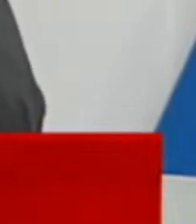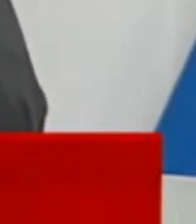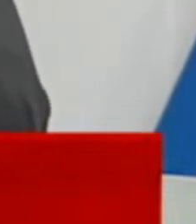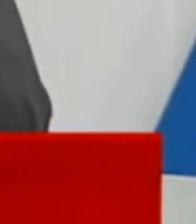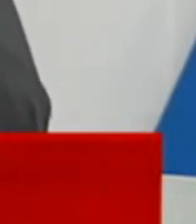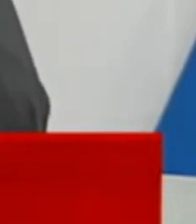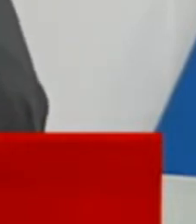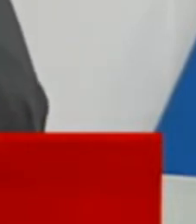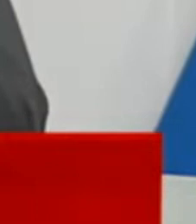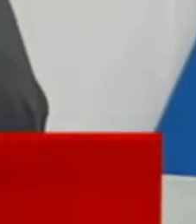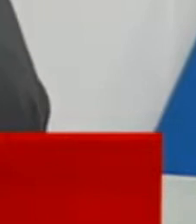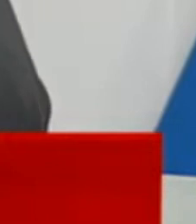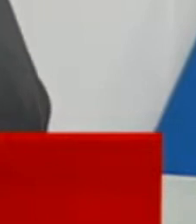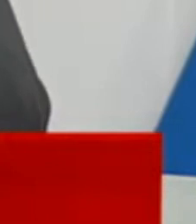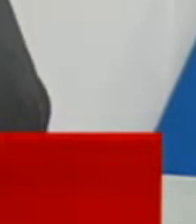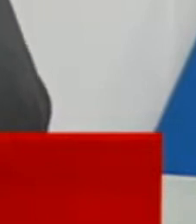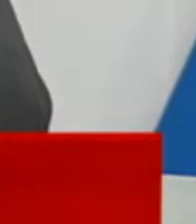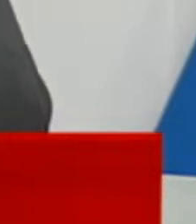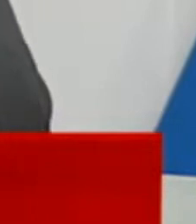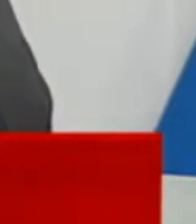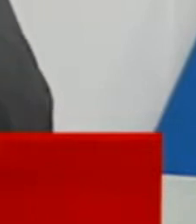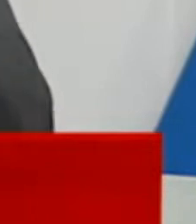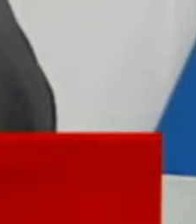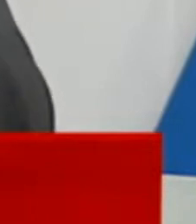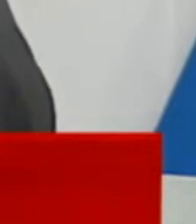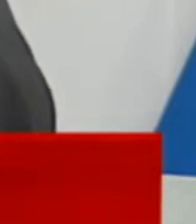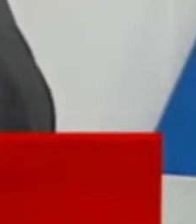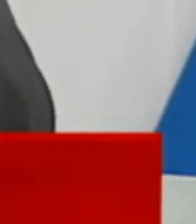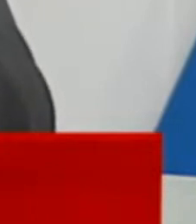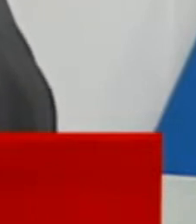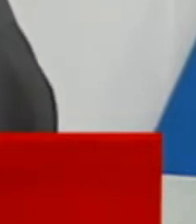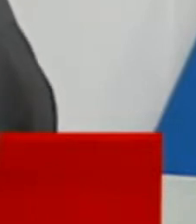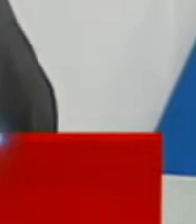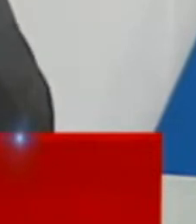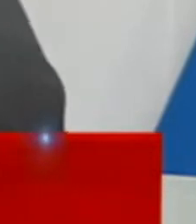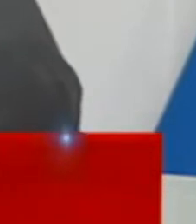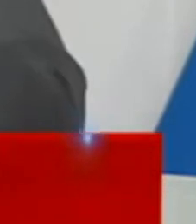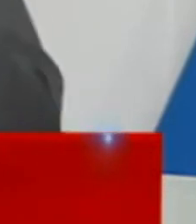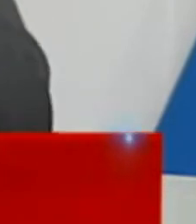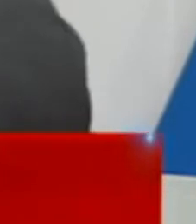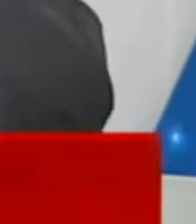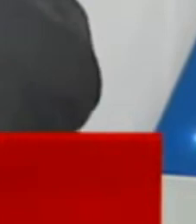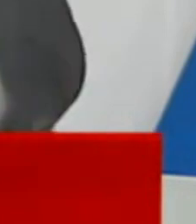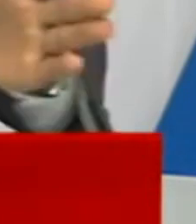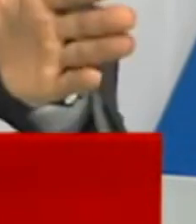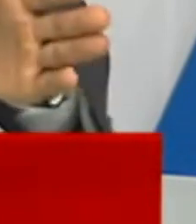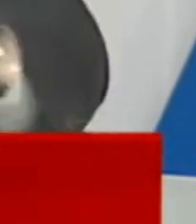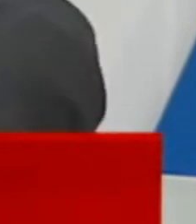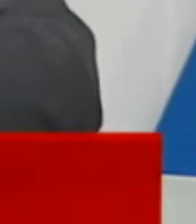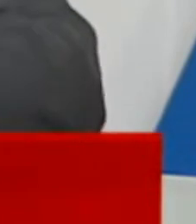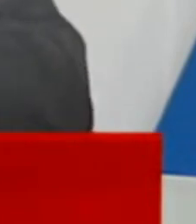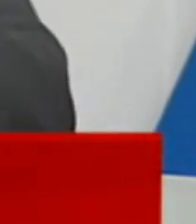We do have a seventh one called there. So now, you know, you can see that from our connectivity to the rest of the world out of